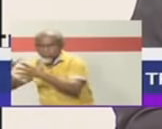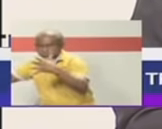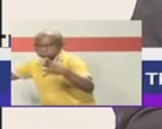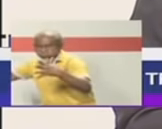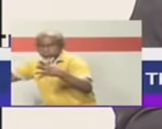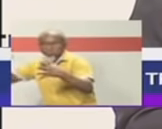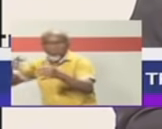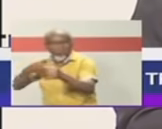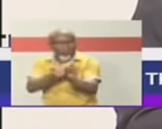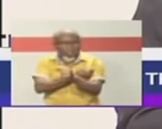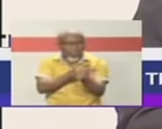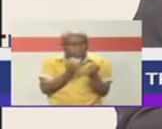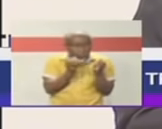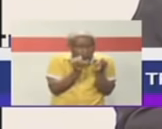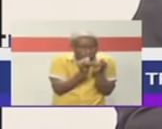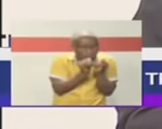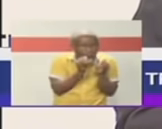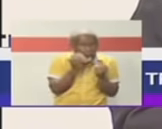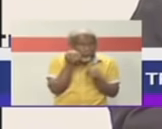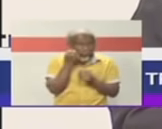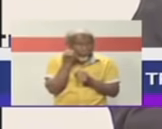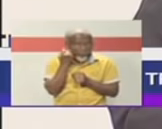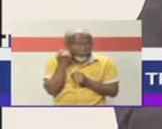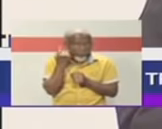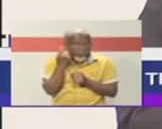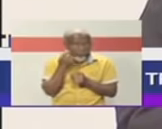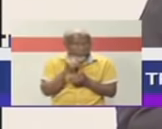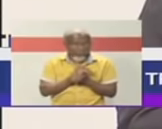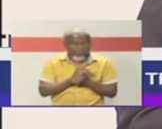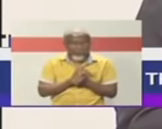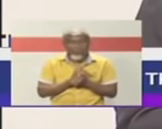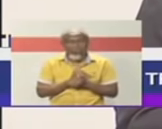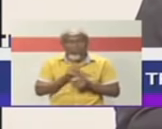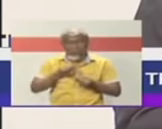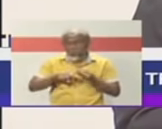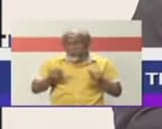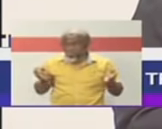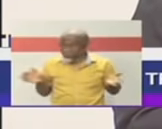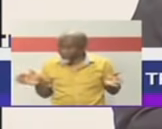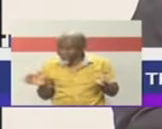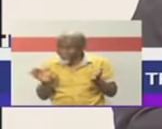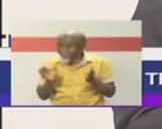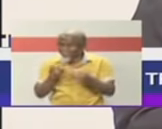infection. And so I just want to implore the population this morning.